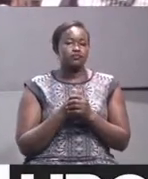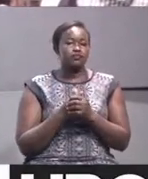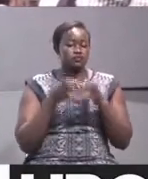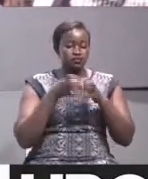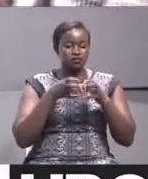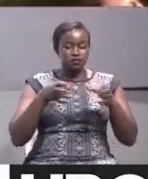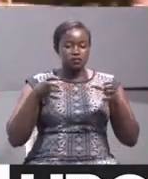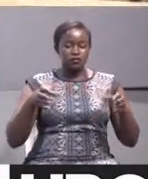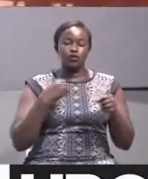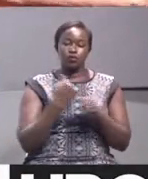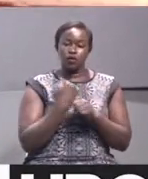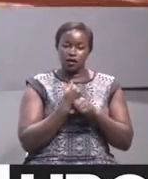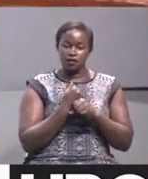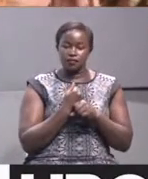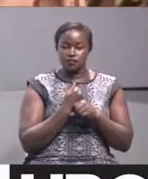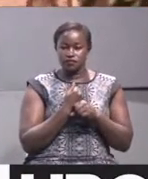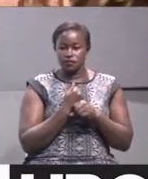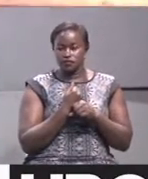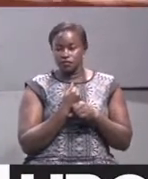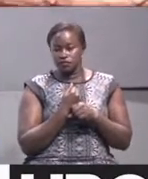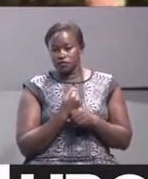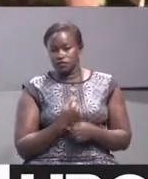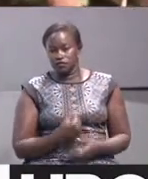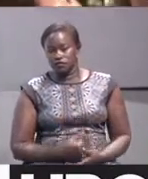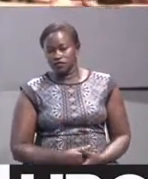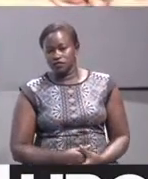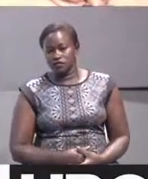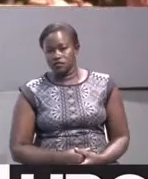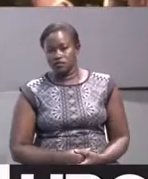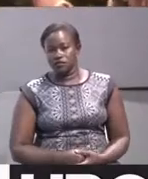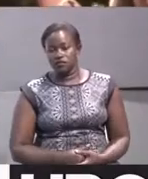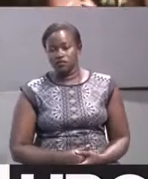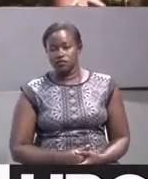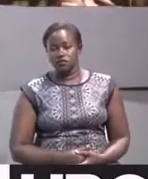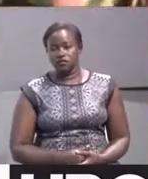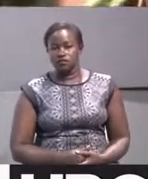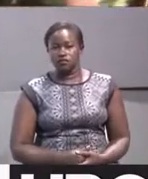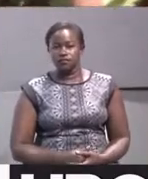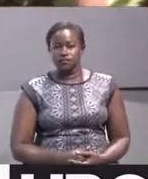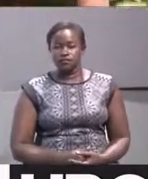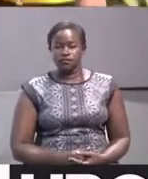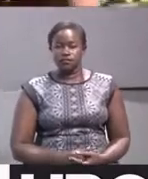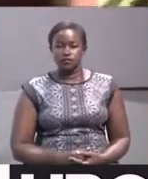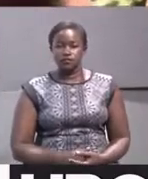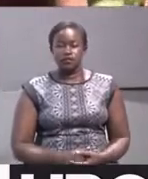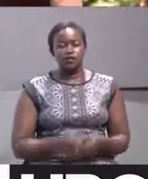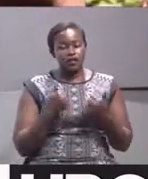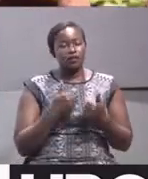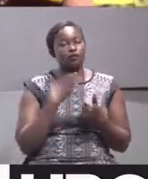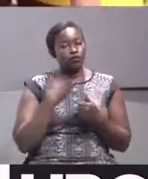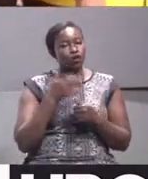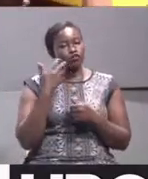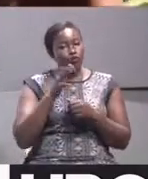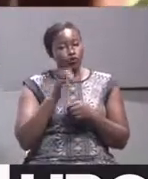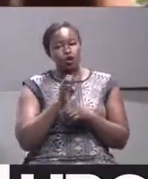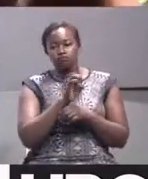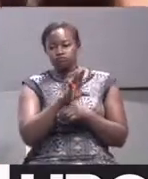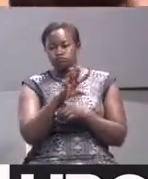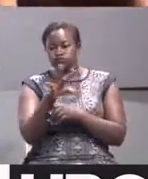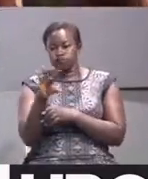this water can through water my crop.